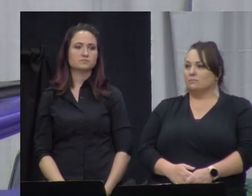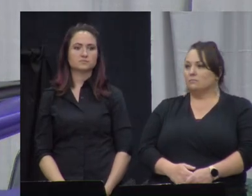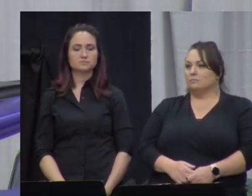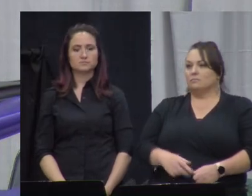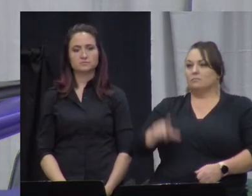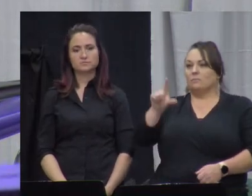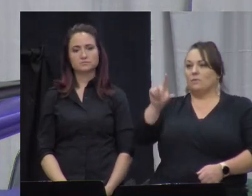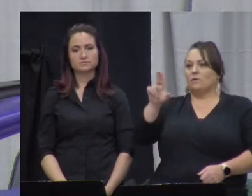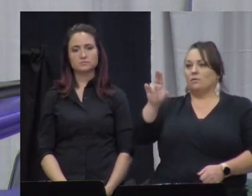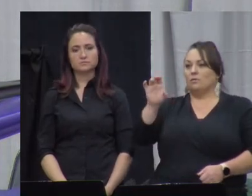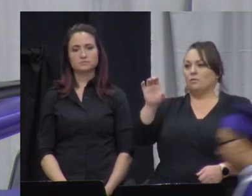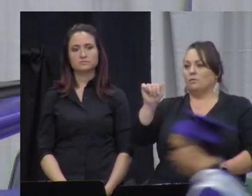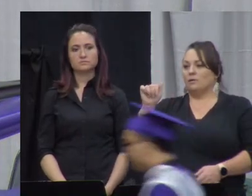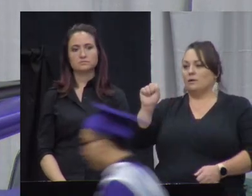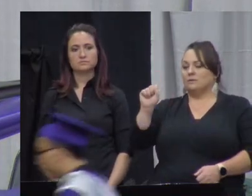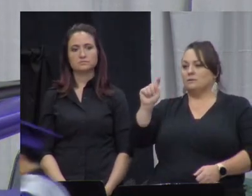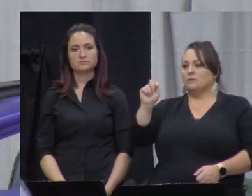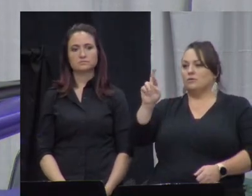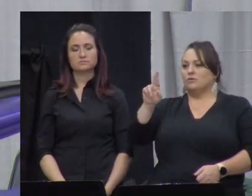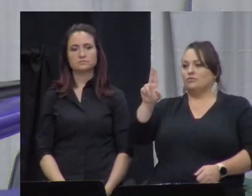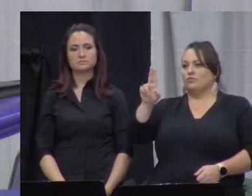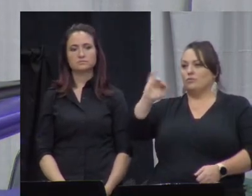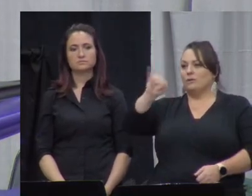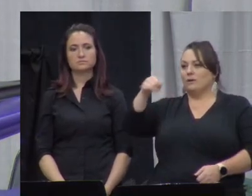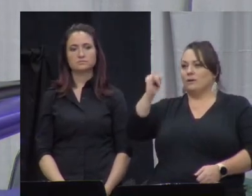Lucas Trujillo.